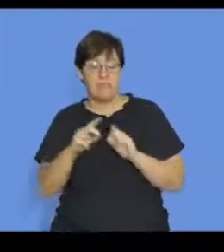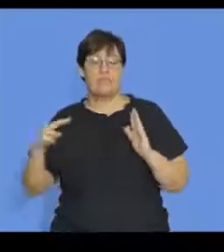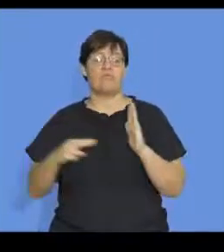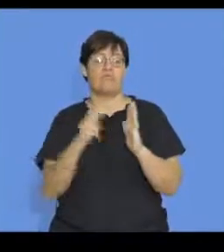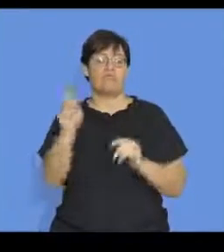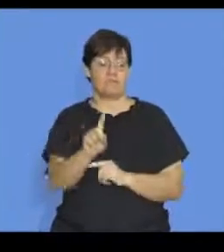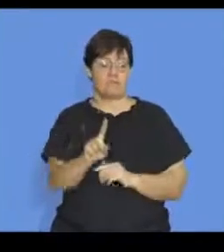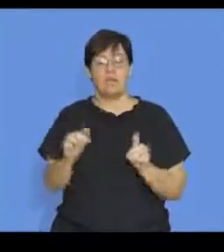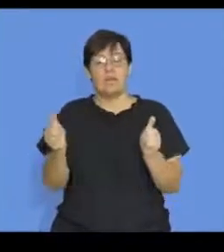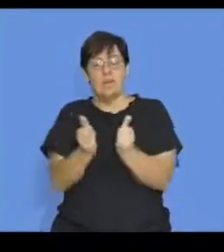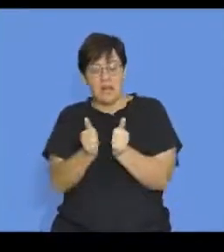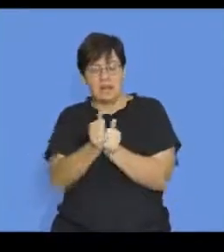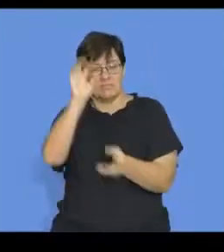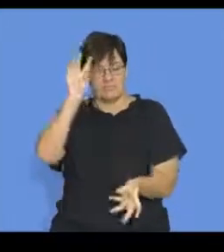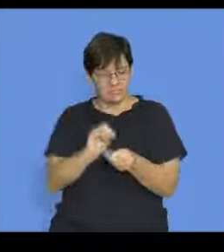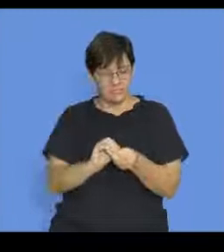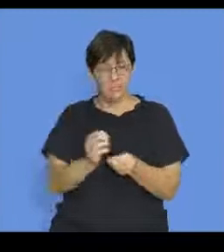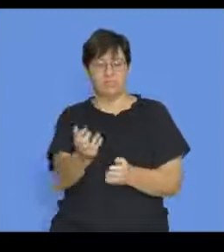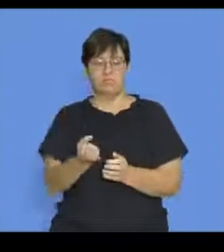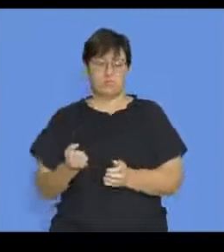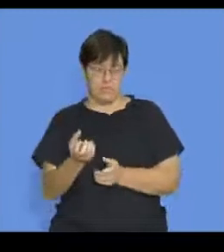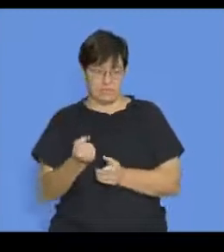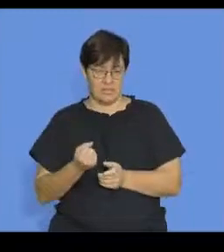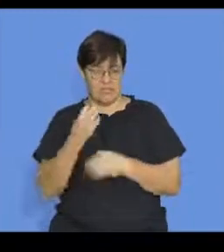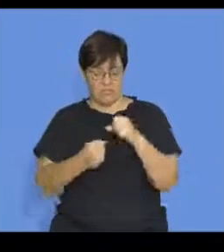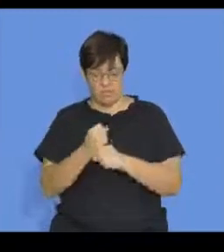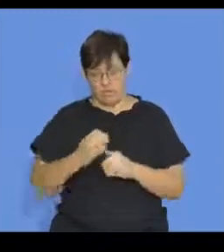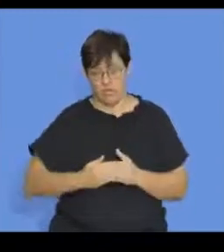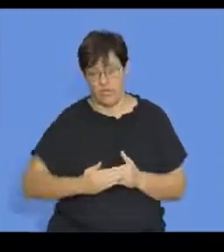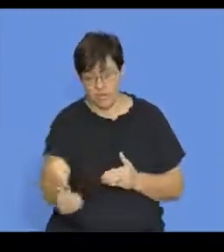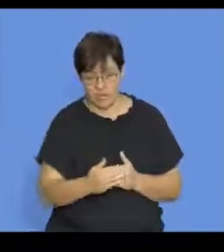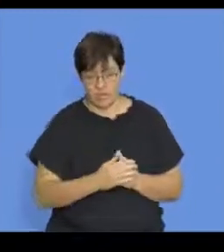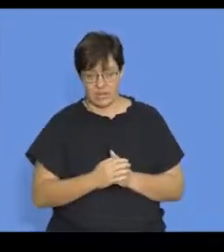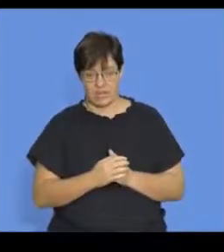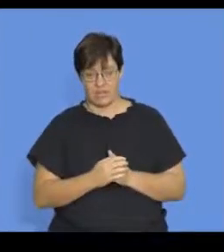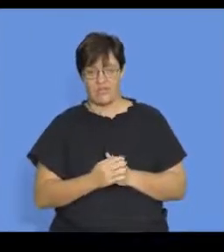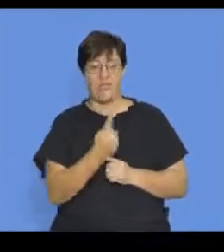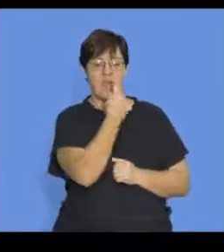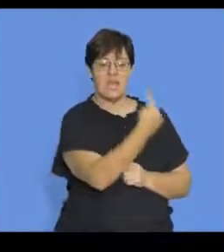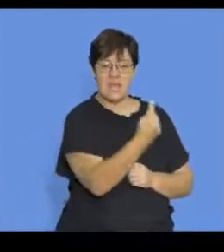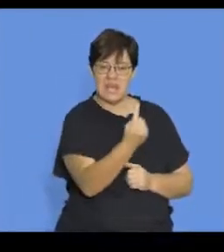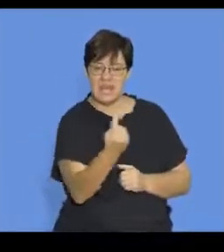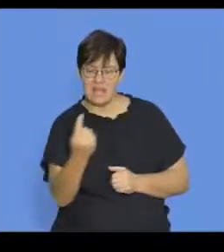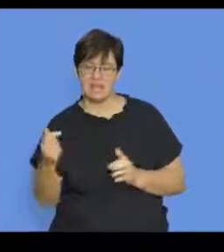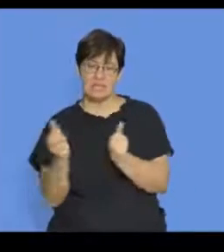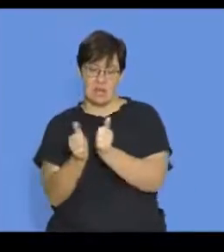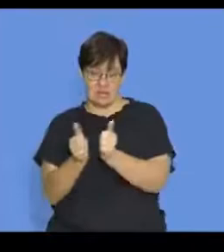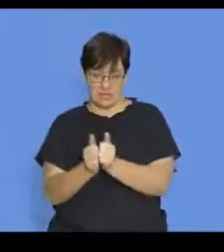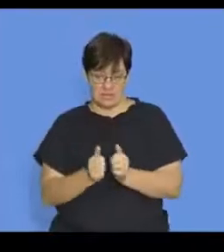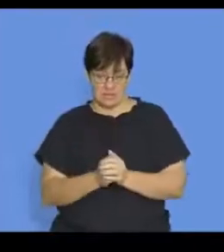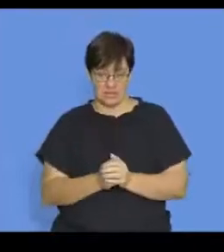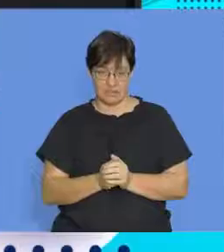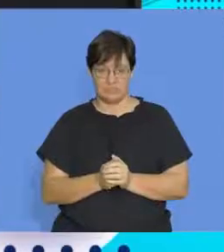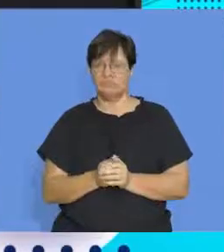to reflect the partners' total drawings for the year. The drawings of each